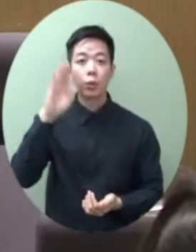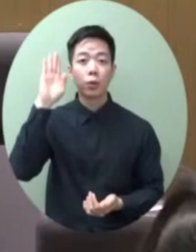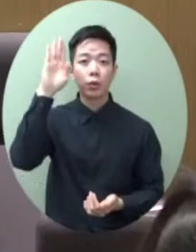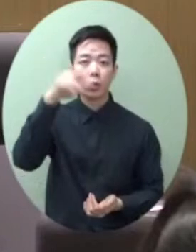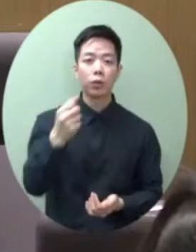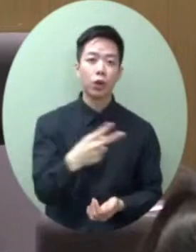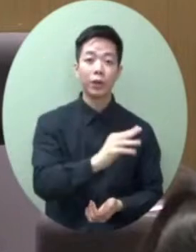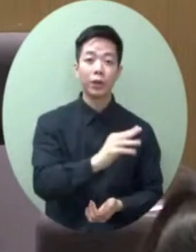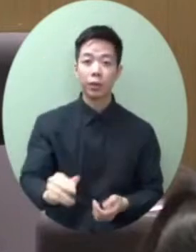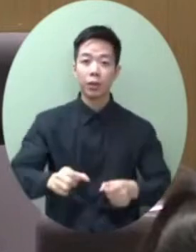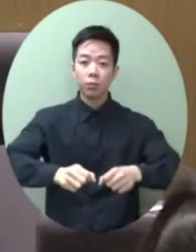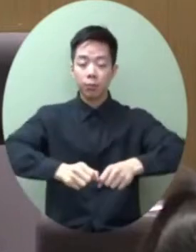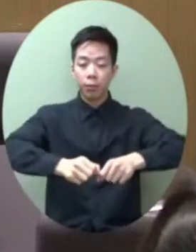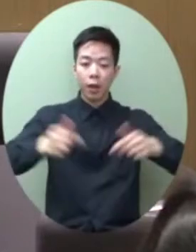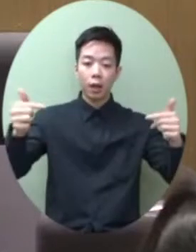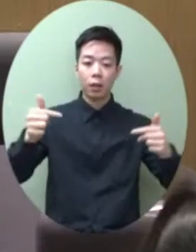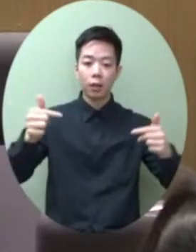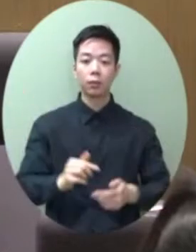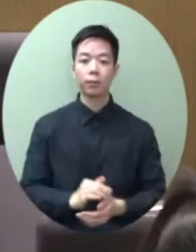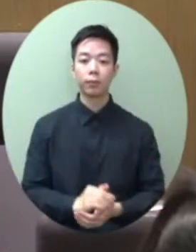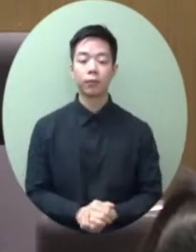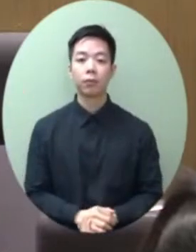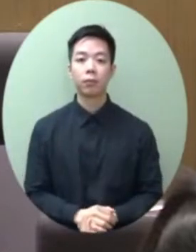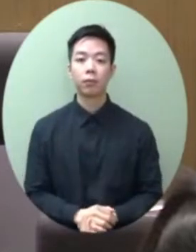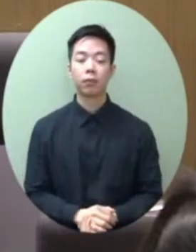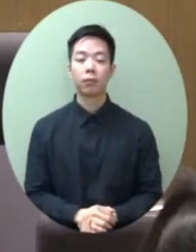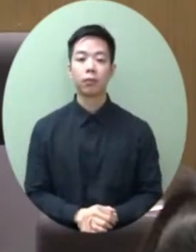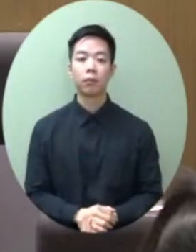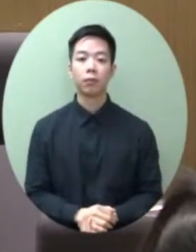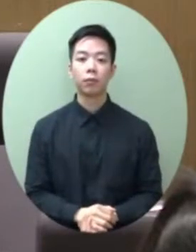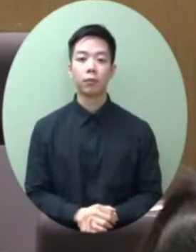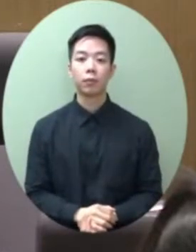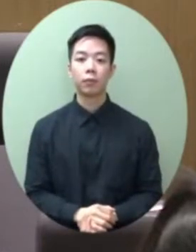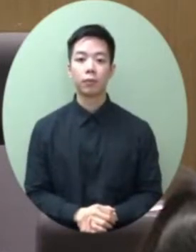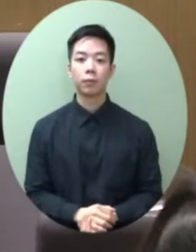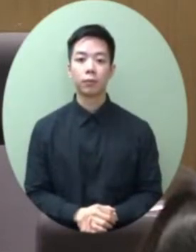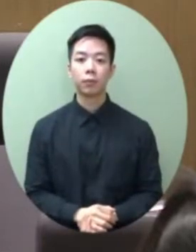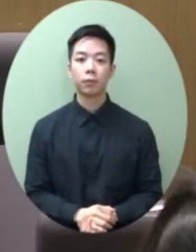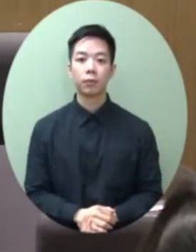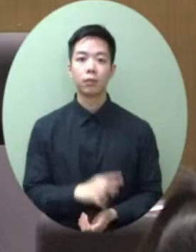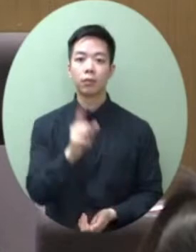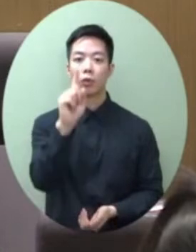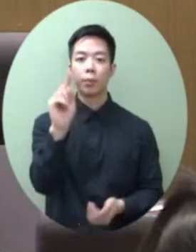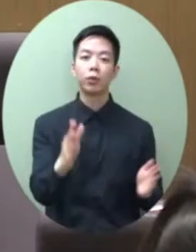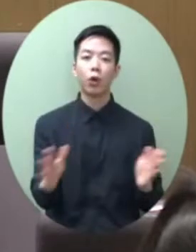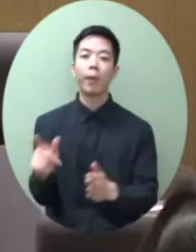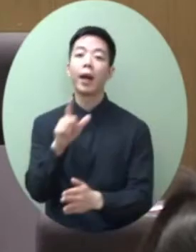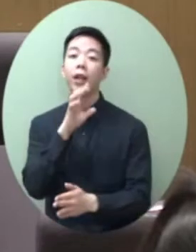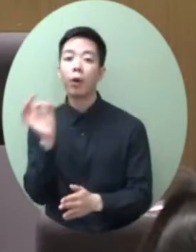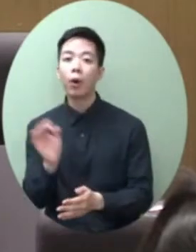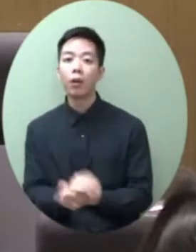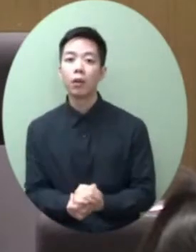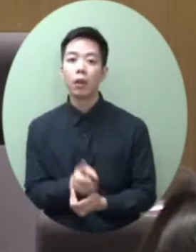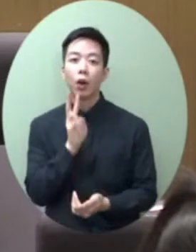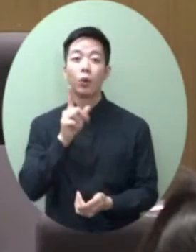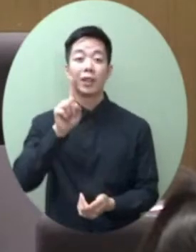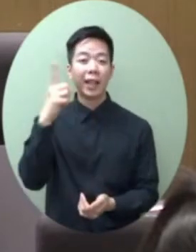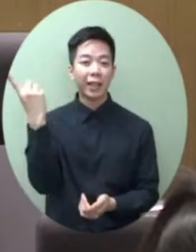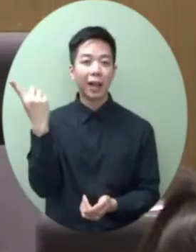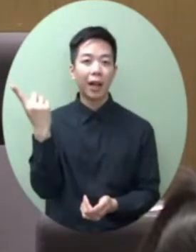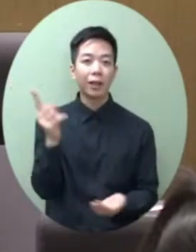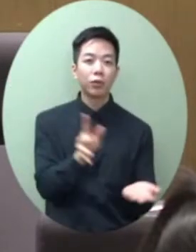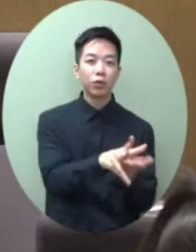arrangement. So if there are more pediatric cases in the future, would you have any arrangement in terms of